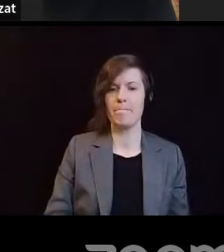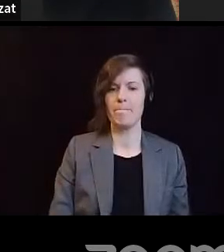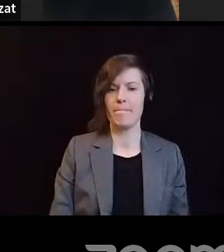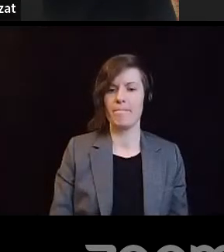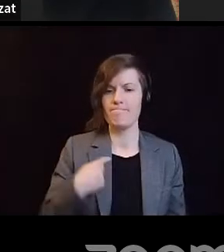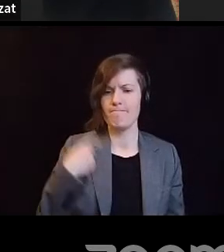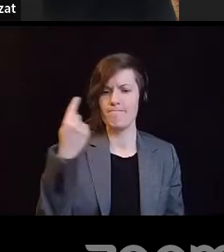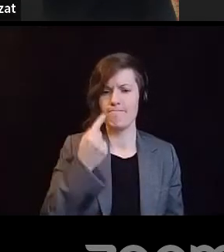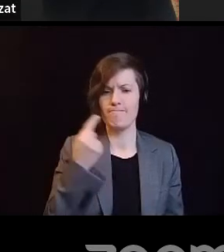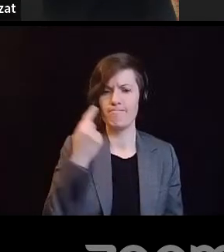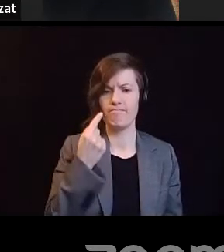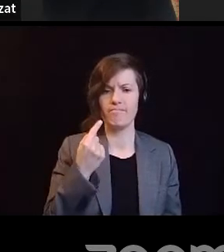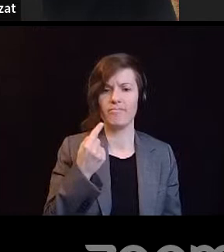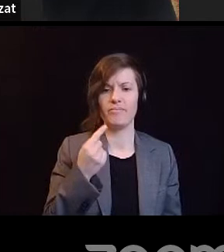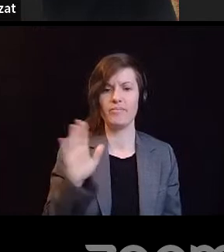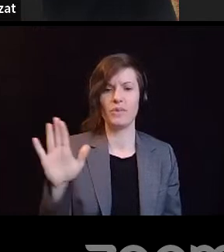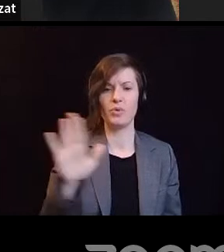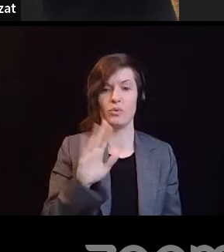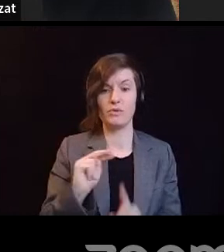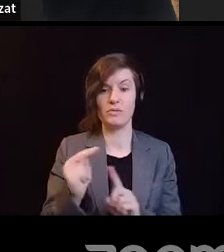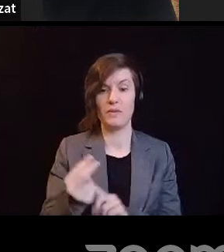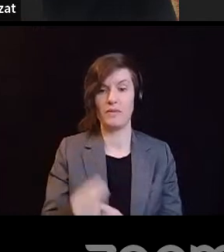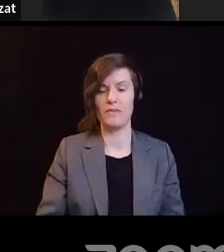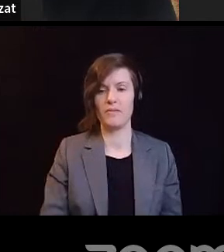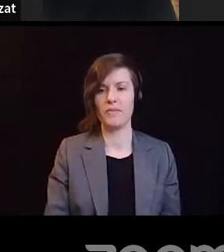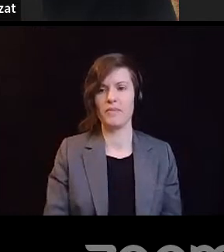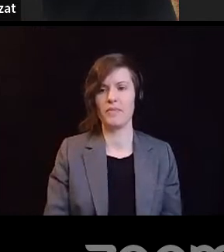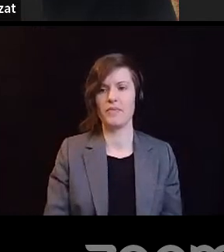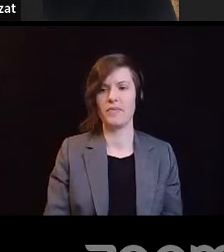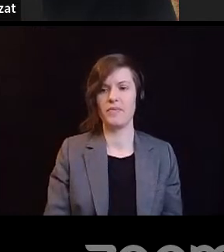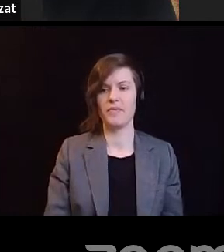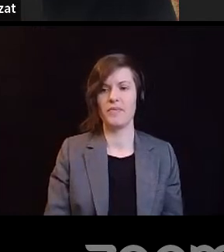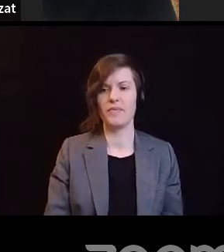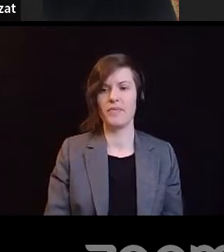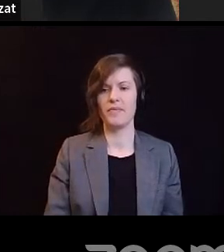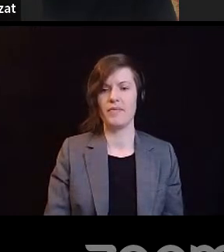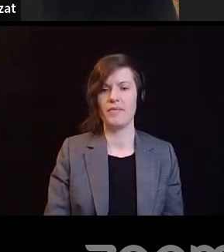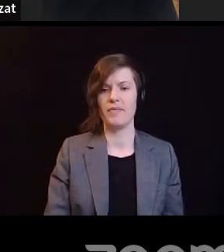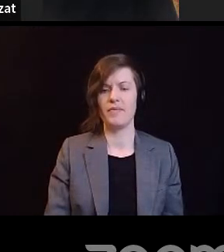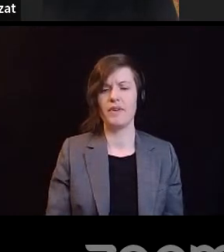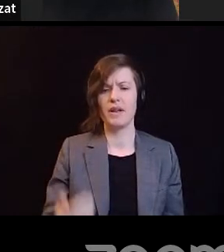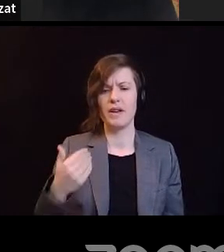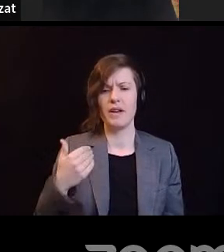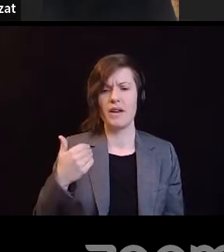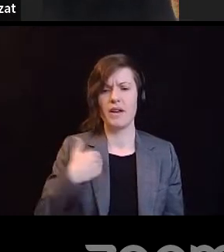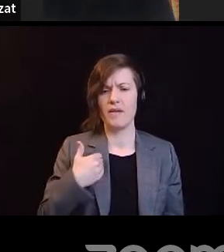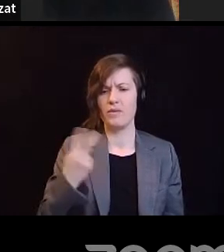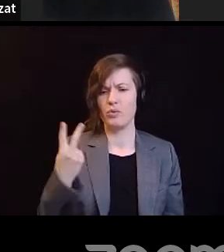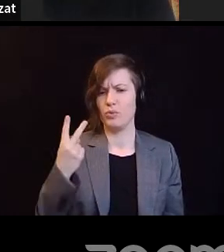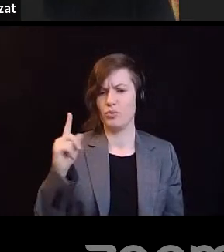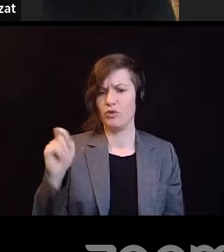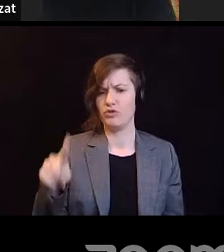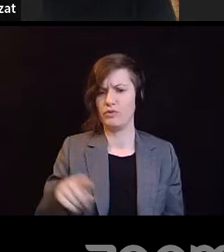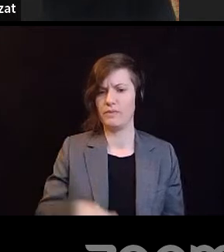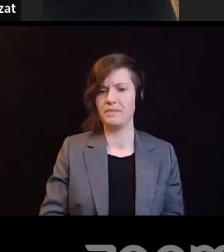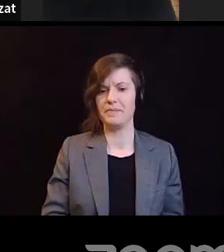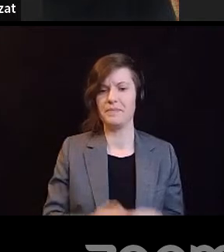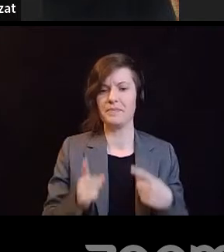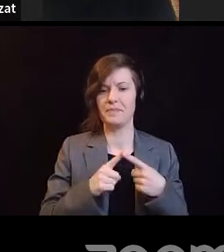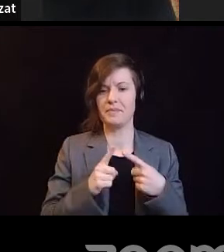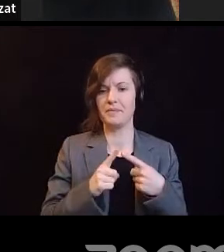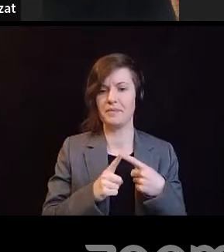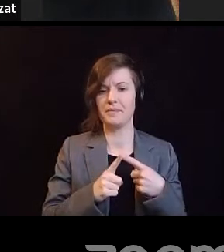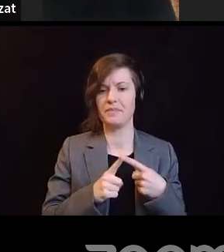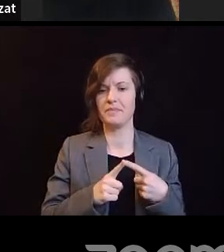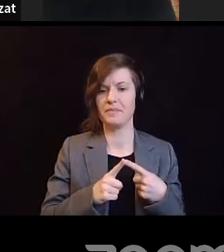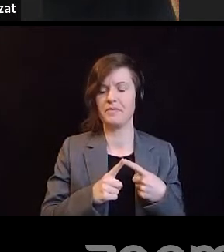from what you've seen, is there, so two questions, and I mean these as hard questions. One, doesn't the Brotherhood to some